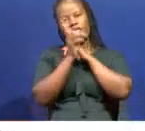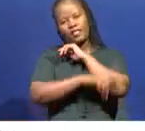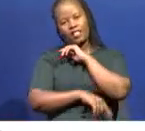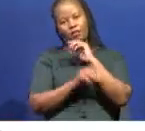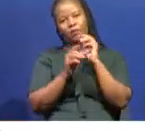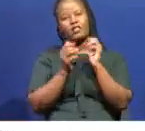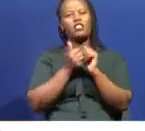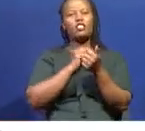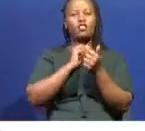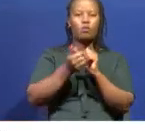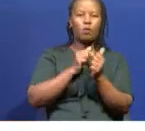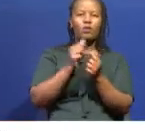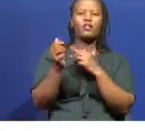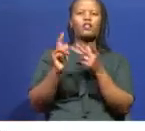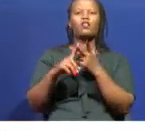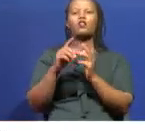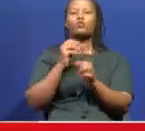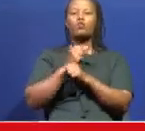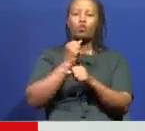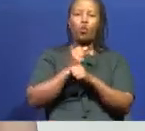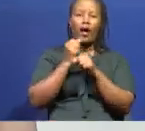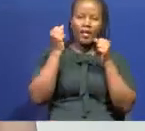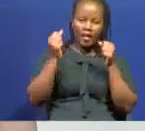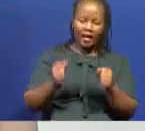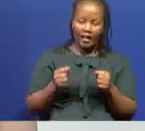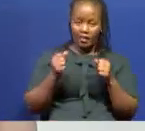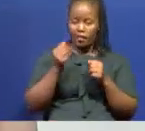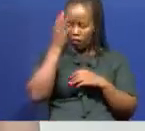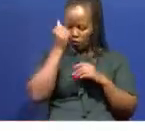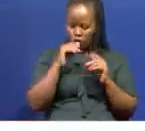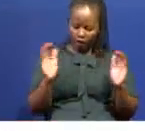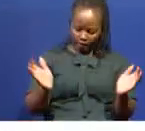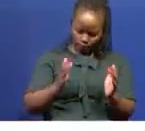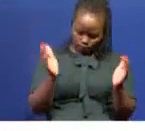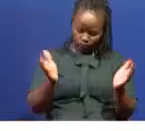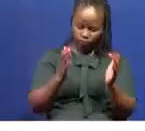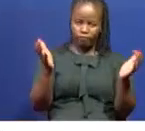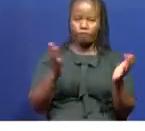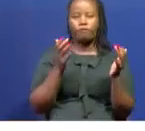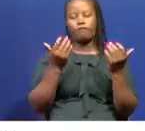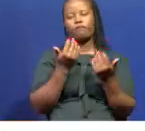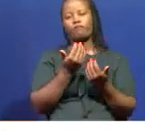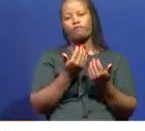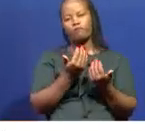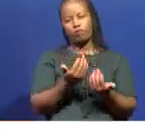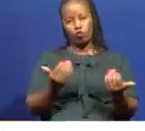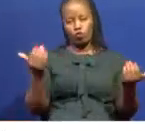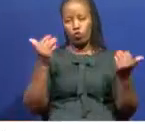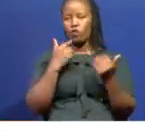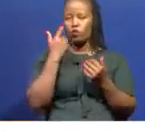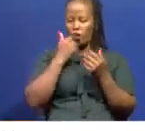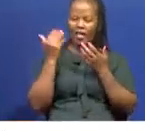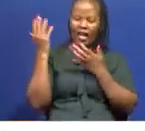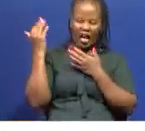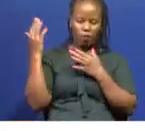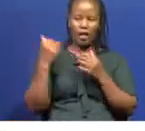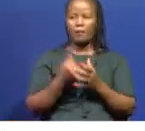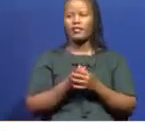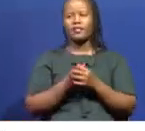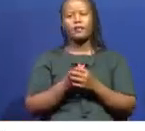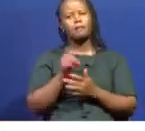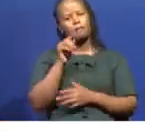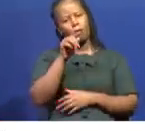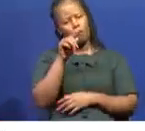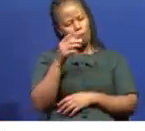sport, to work hard, so that we can motivate the young juniors upcoming. Yeah. Sure. Yeah. And having been in South Africa, or rather